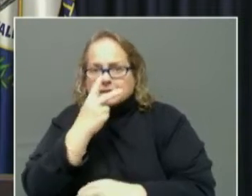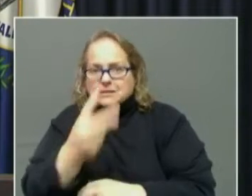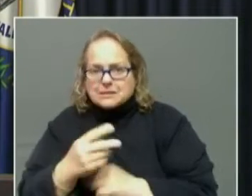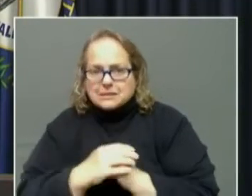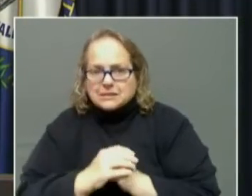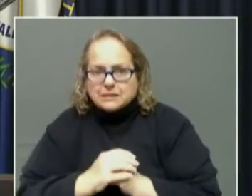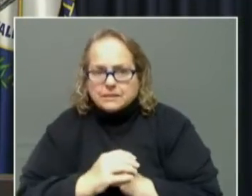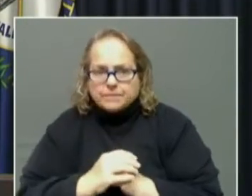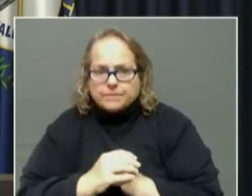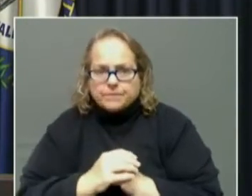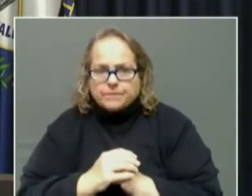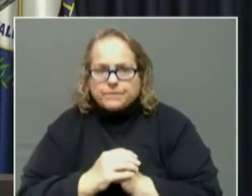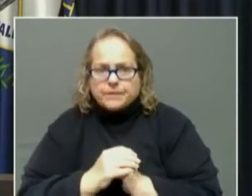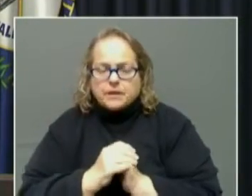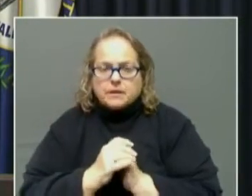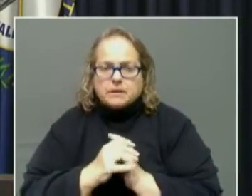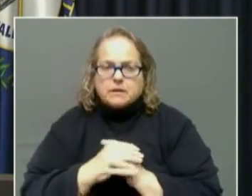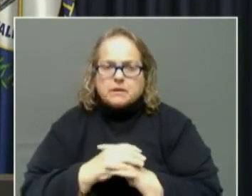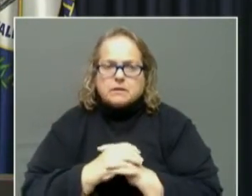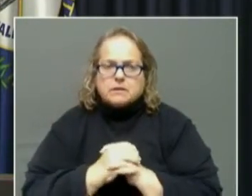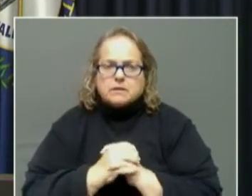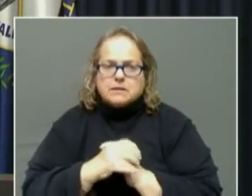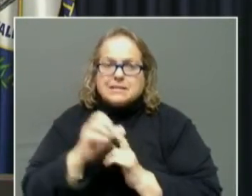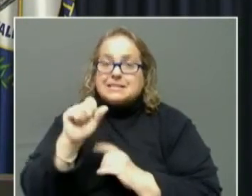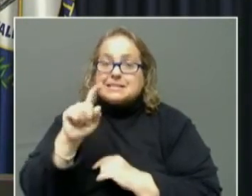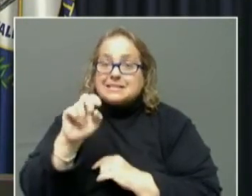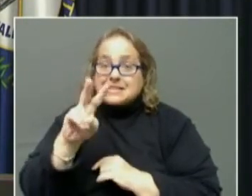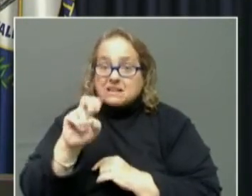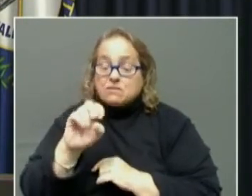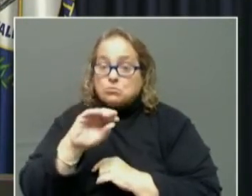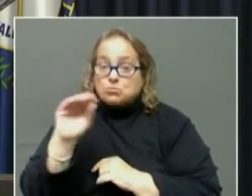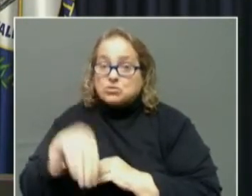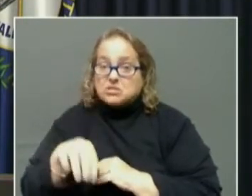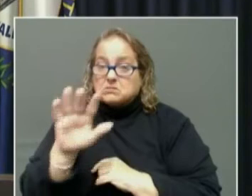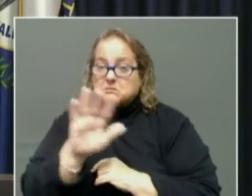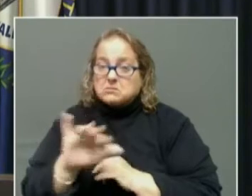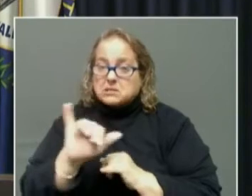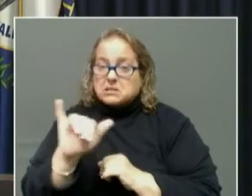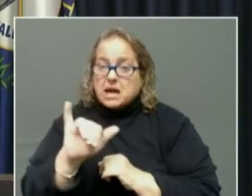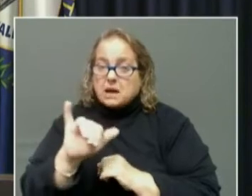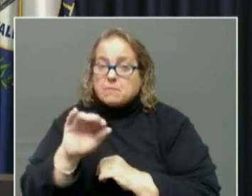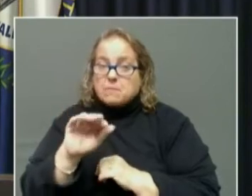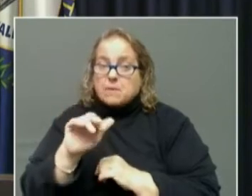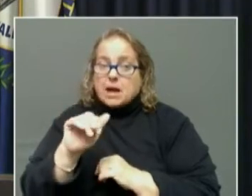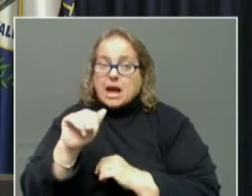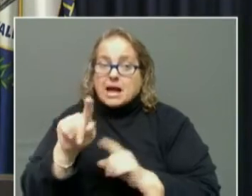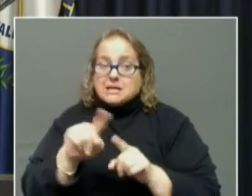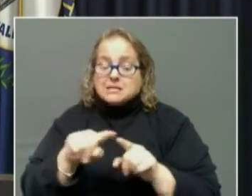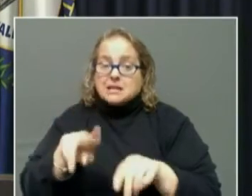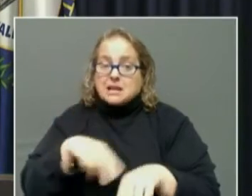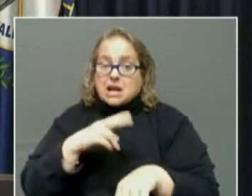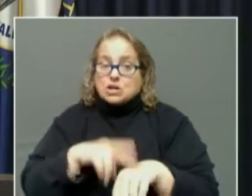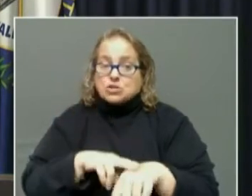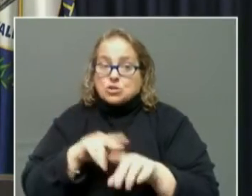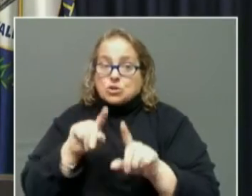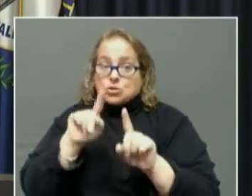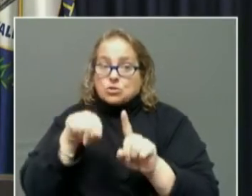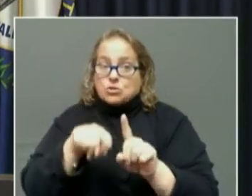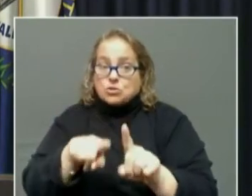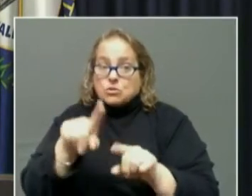So, Steve, our percentage about what the national is? We got about 210,000 doses of J&J shipped in the